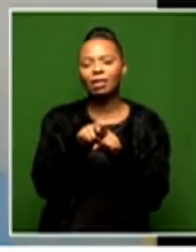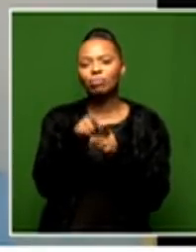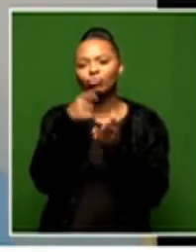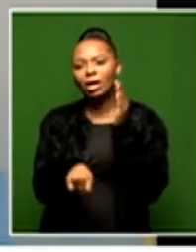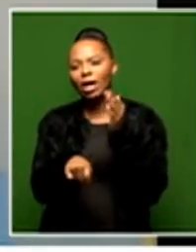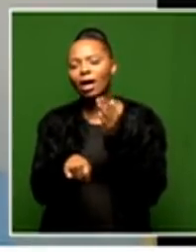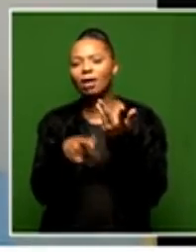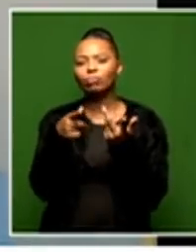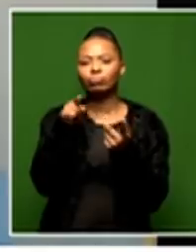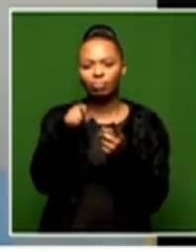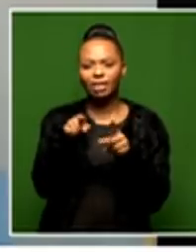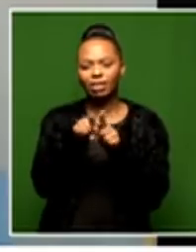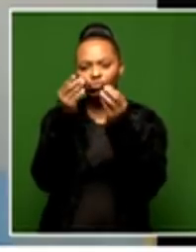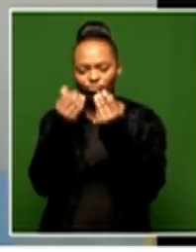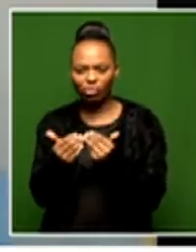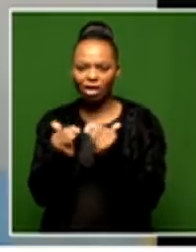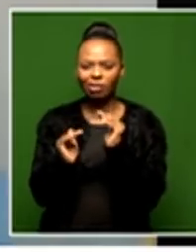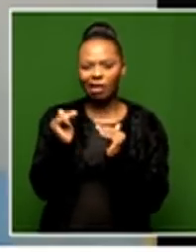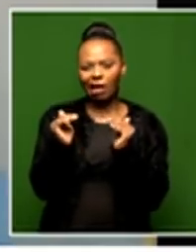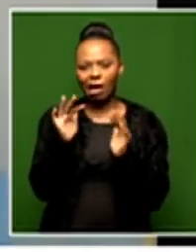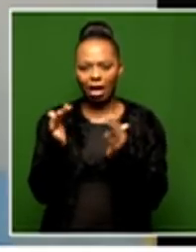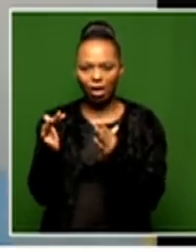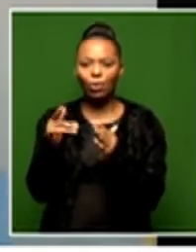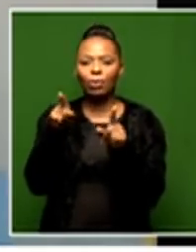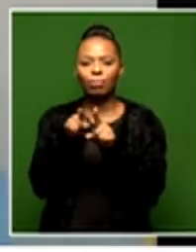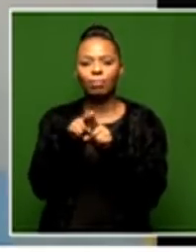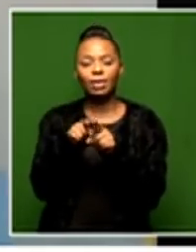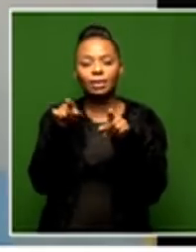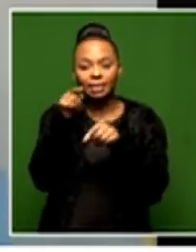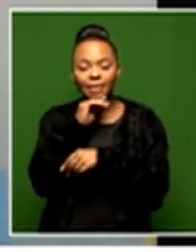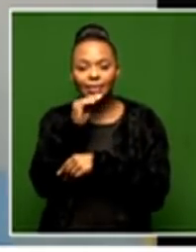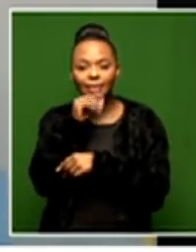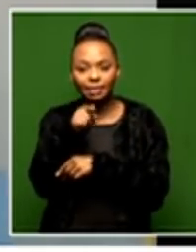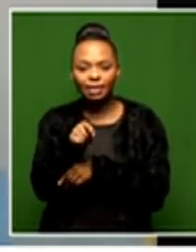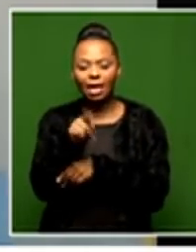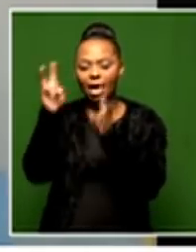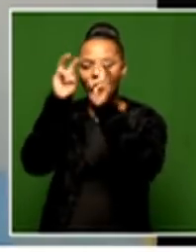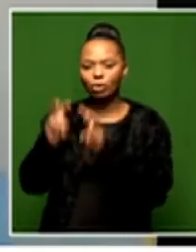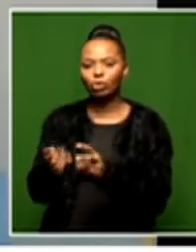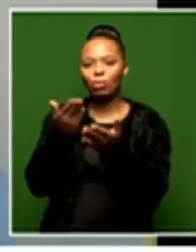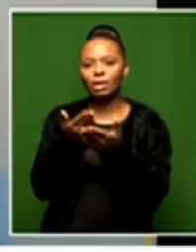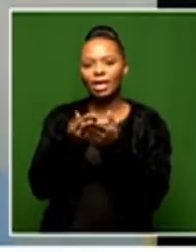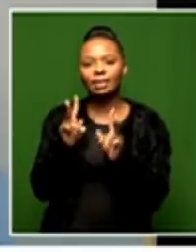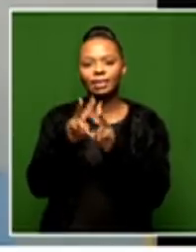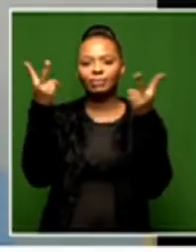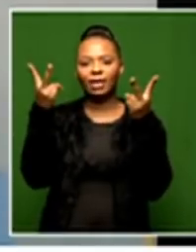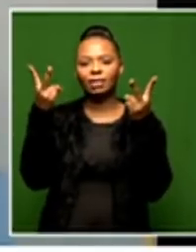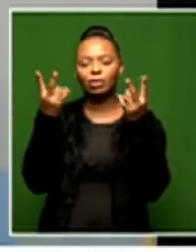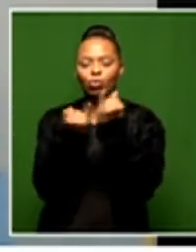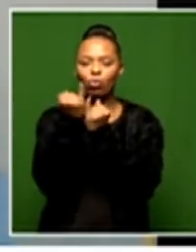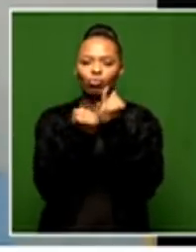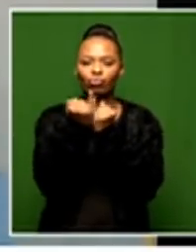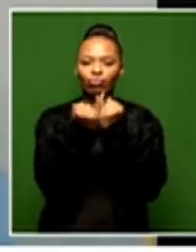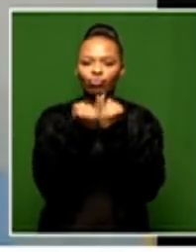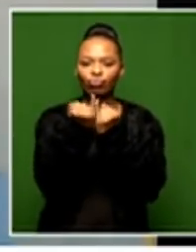tariff structures that we might have time to get to, start to come into play, where it puts Eskom on a different competitive footing